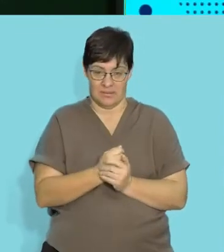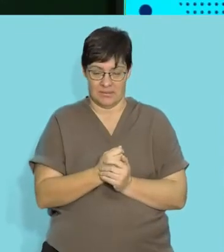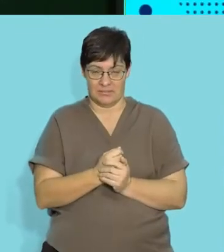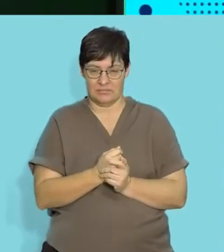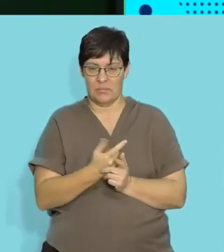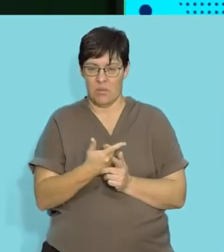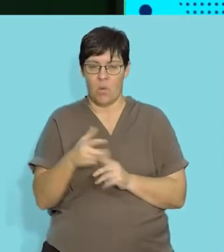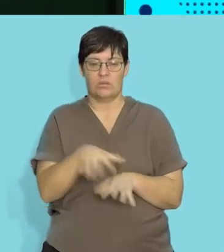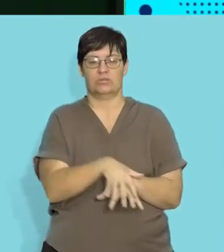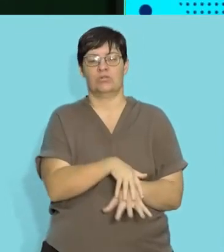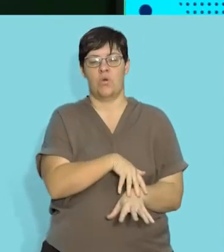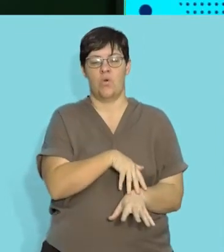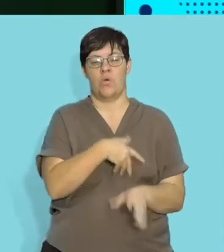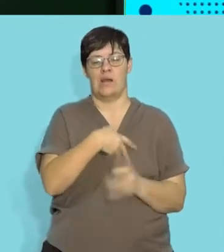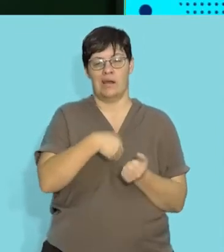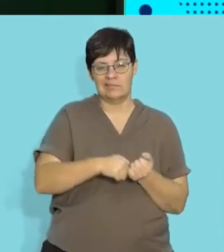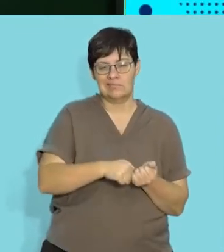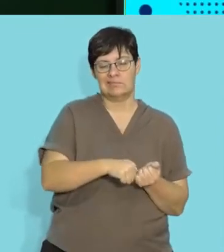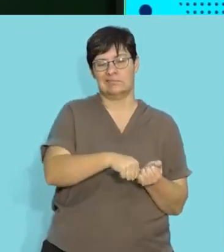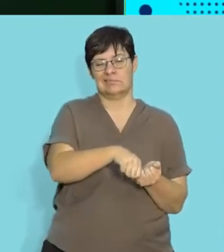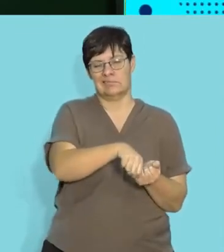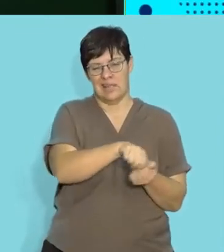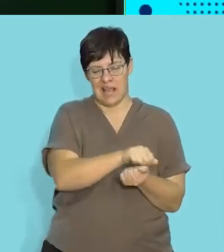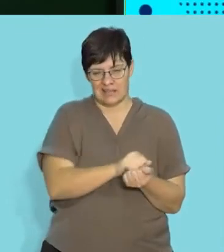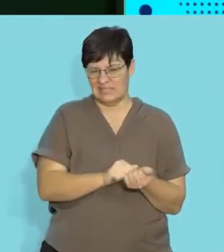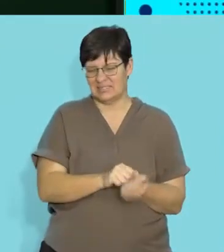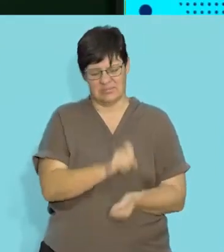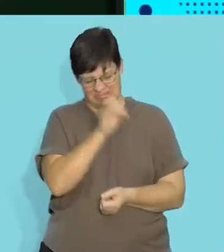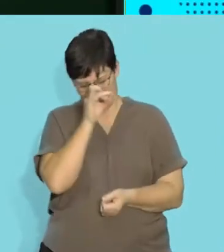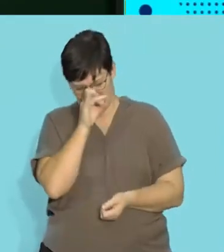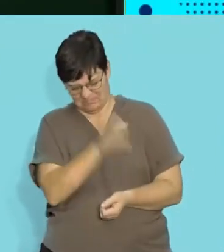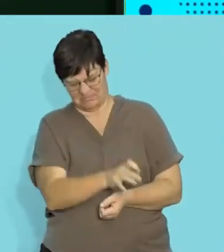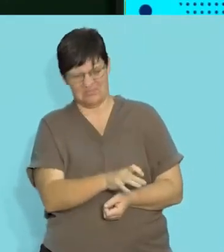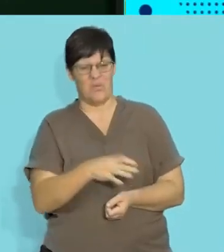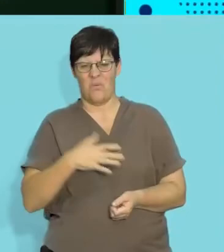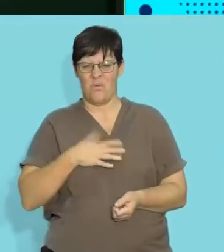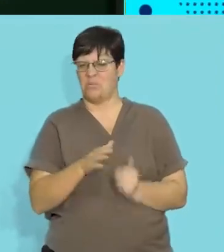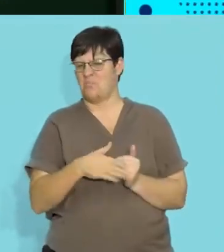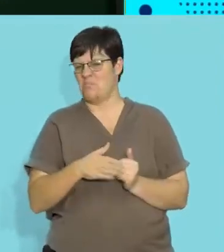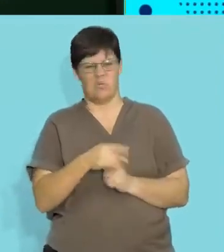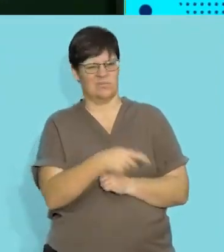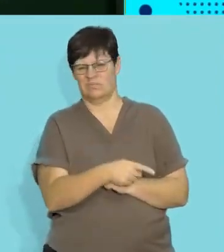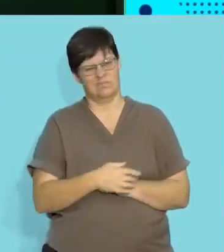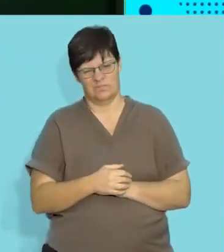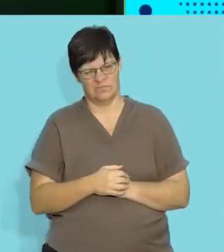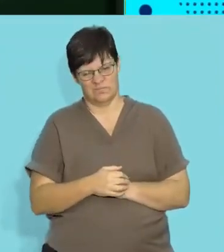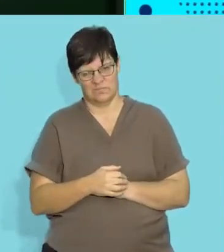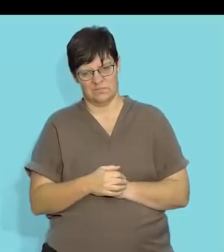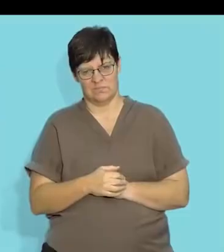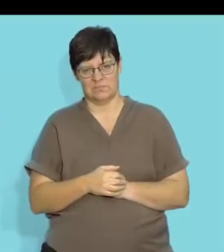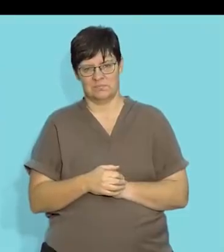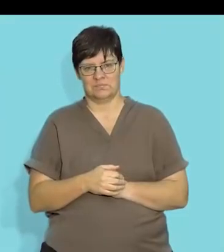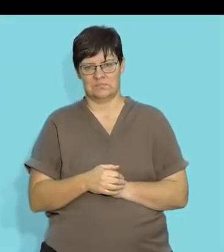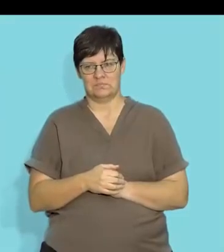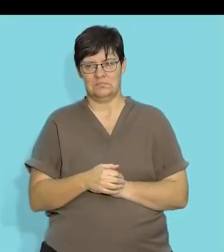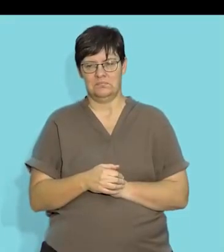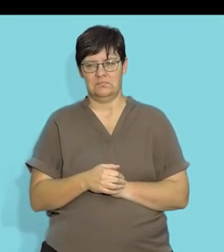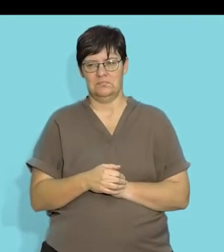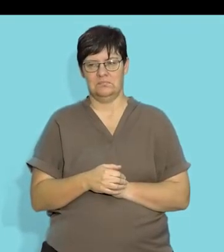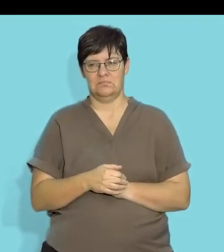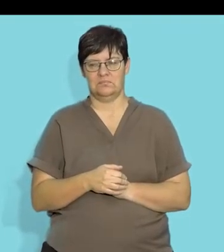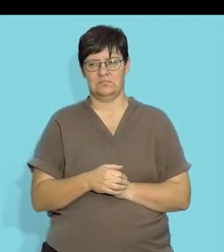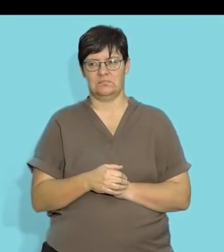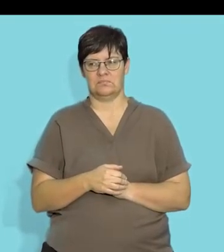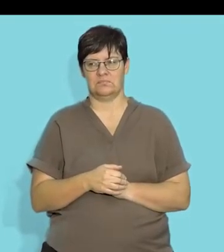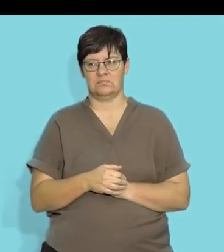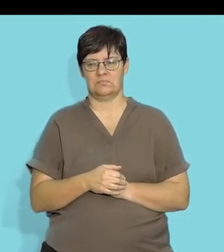have to eat much slower. And that deters the herbivore from wanting to consume more of these plants.